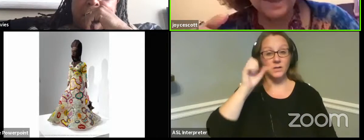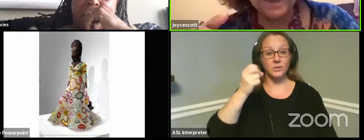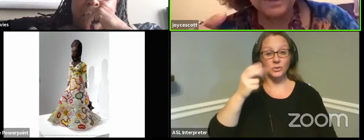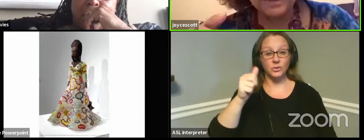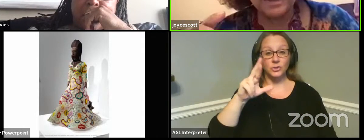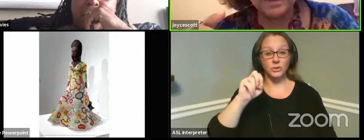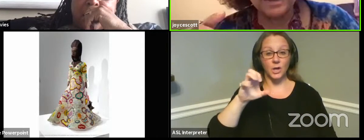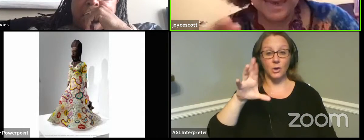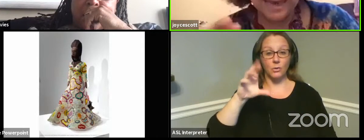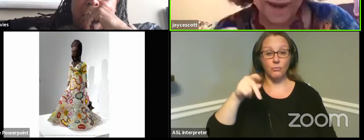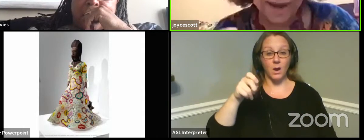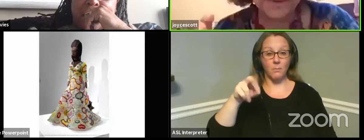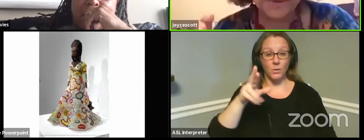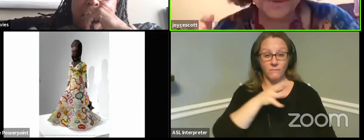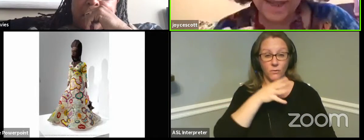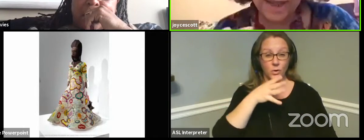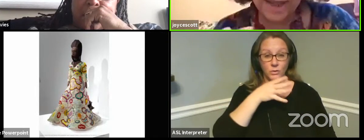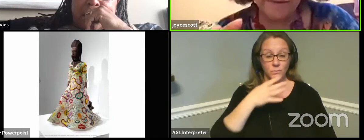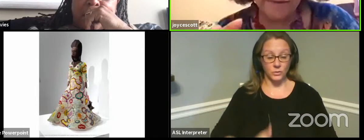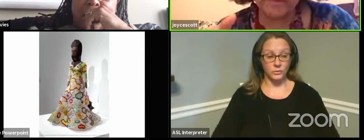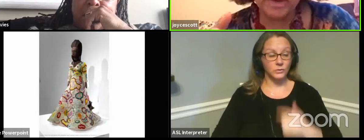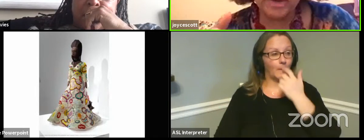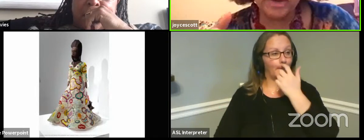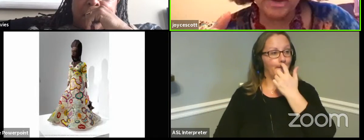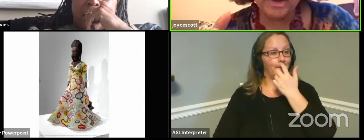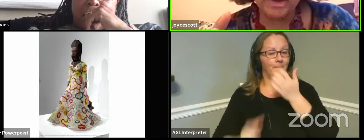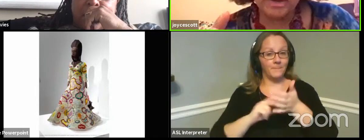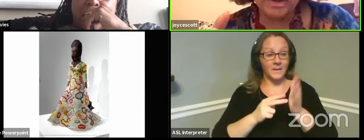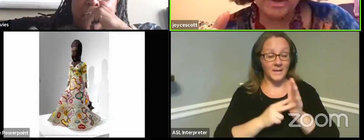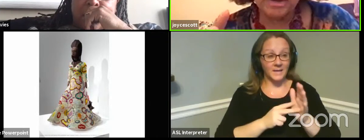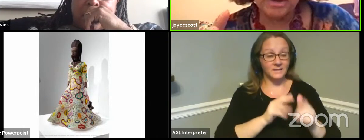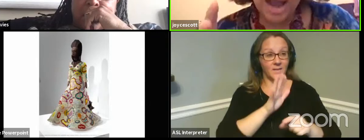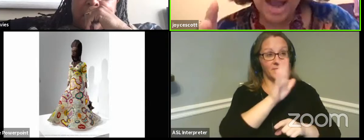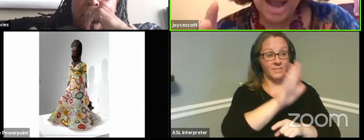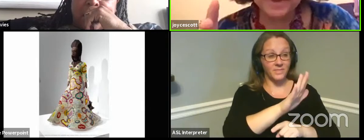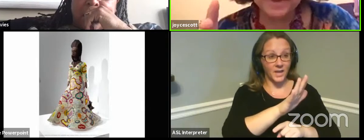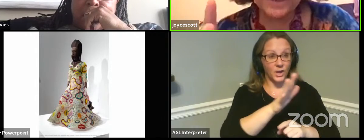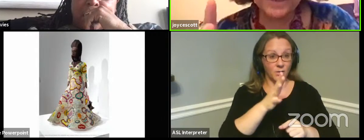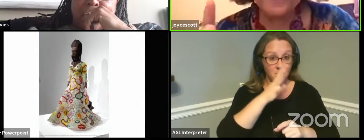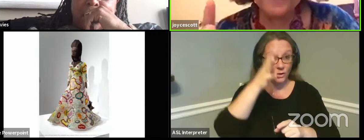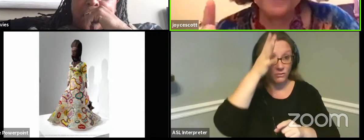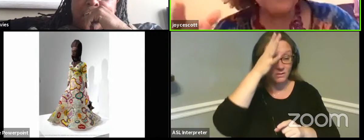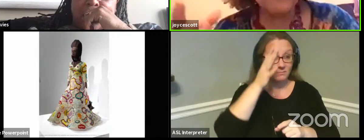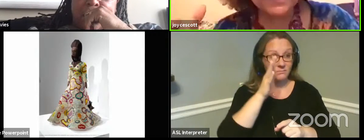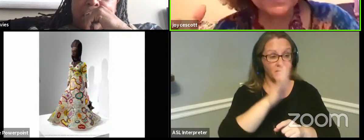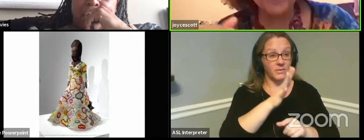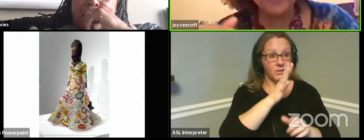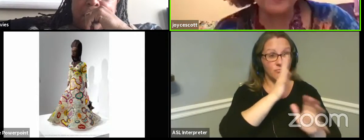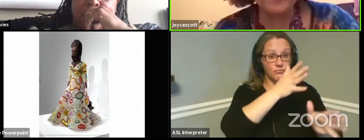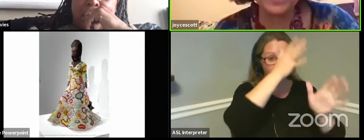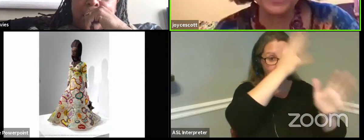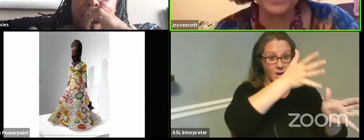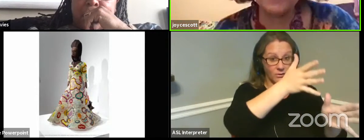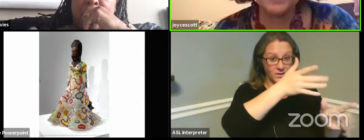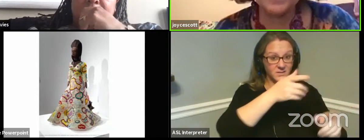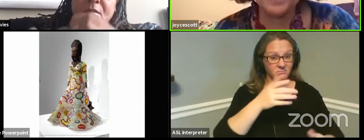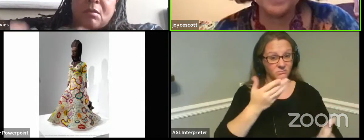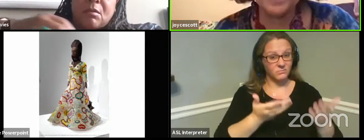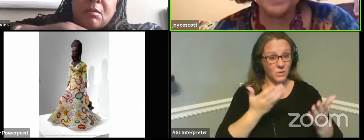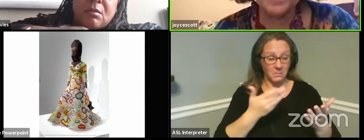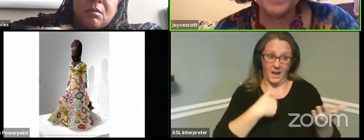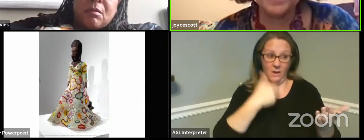that their parents and grandparents were probably slaves. In fact, I know they were slaves.